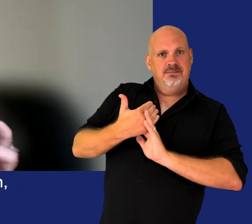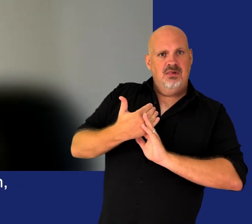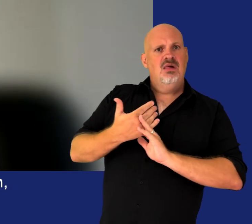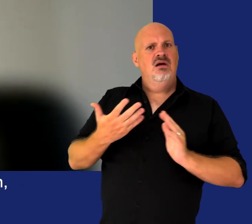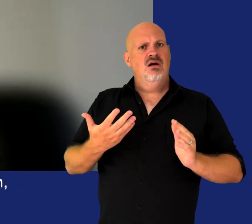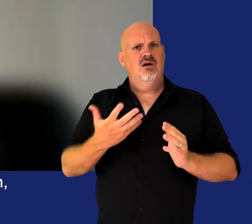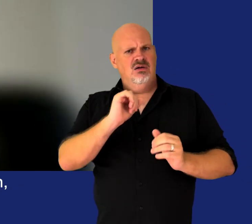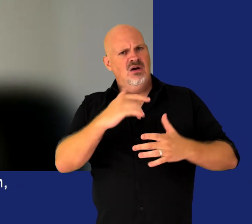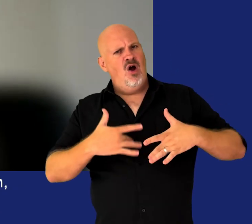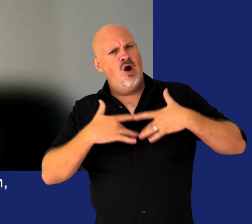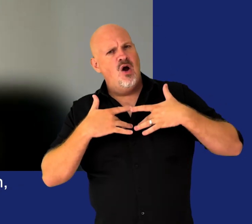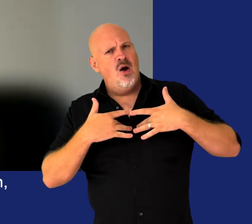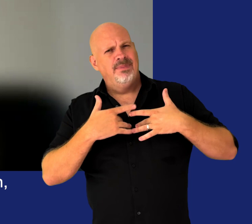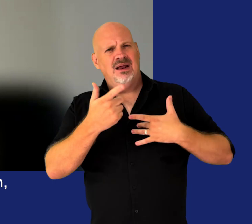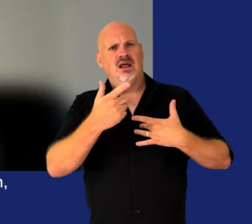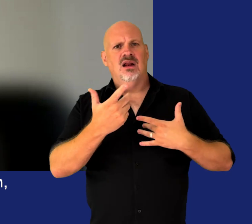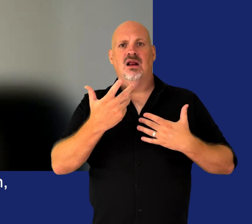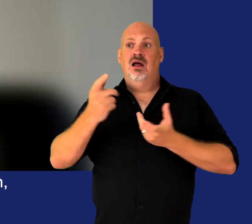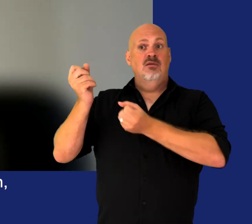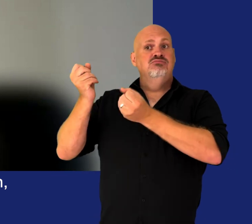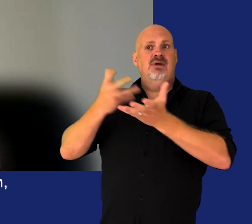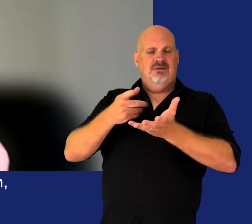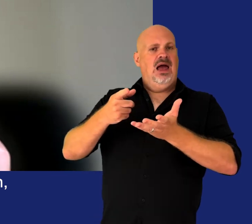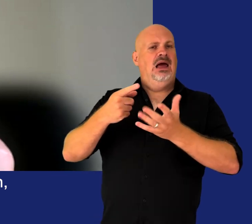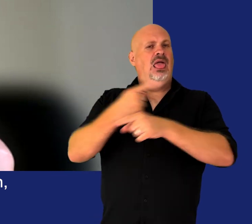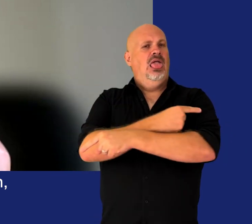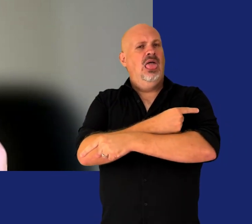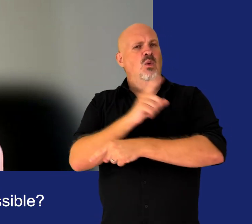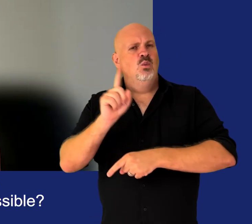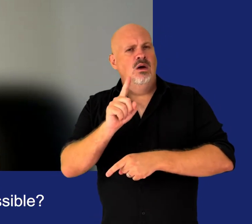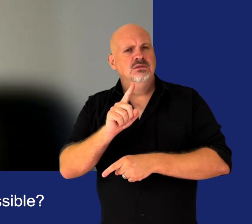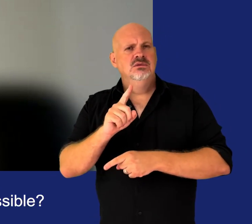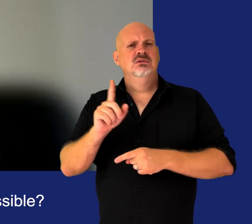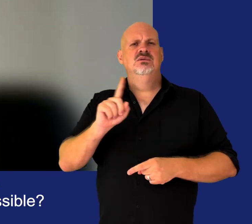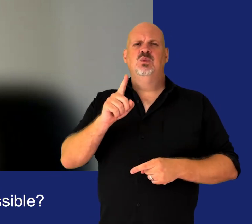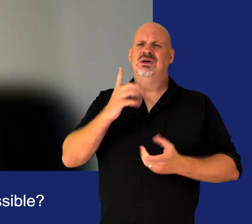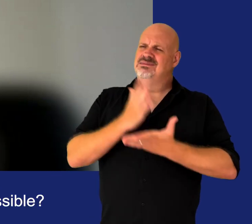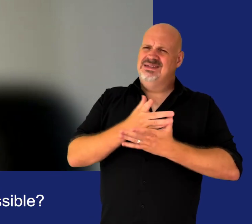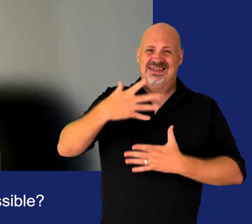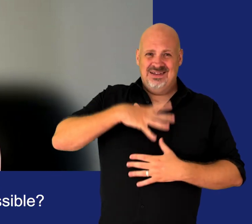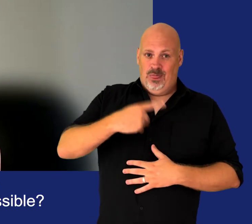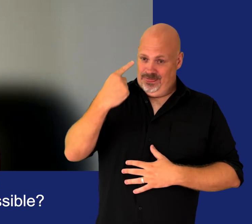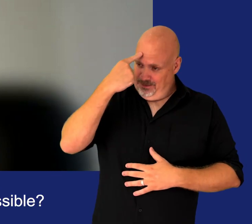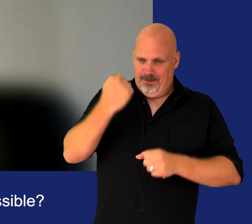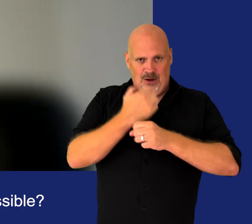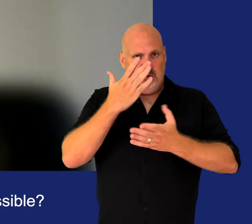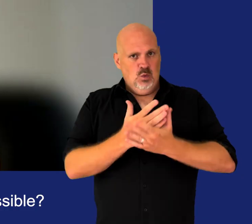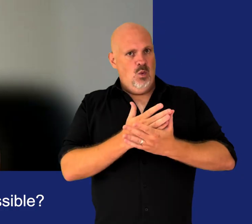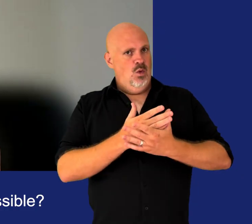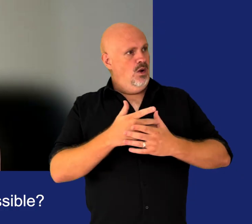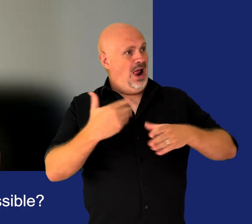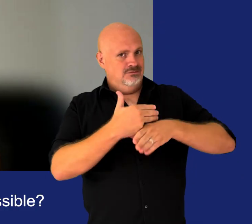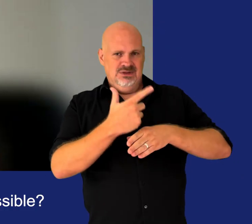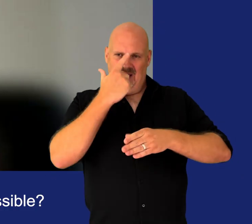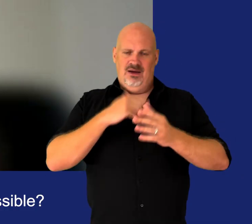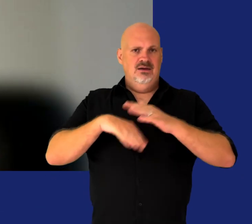could you tell us, in your opinion, what providers often miss and what they need to really think about to make activities